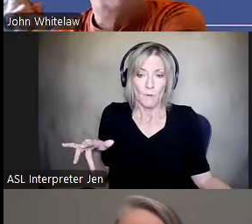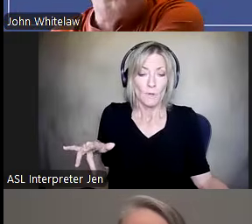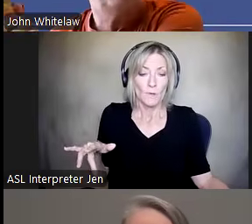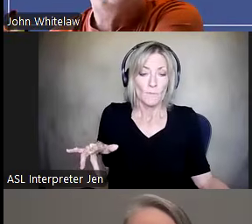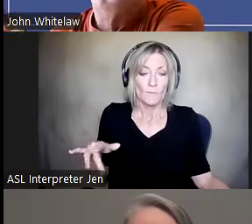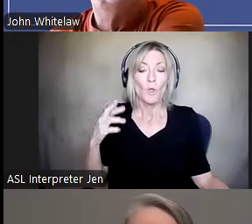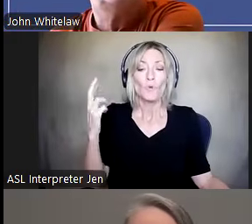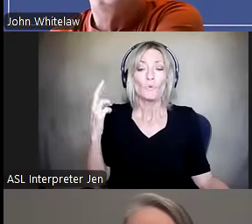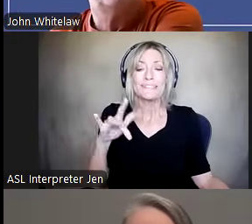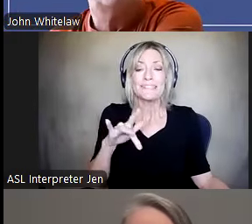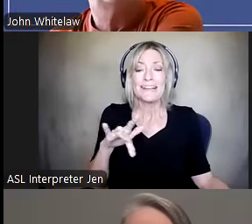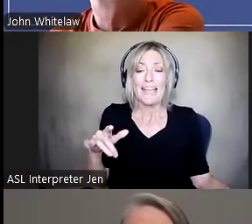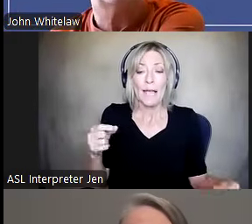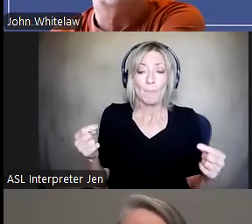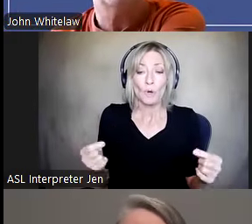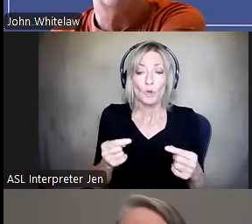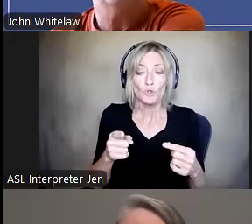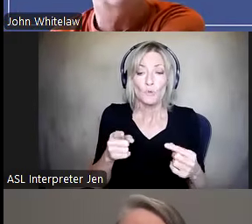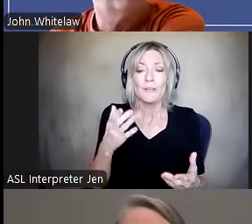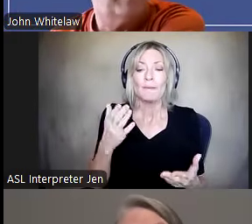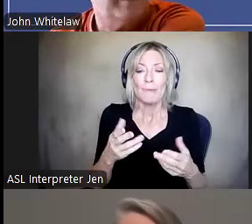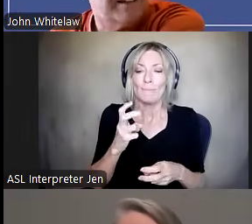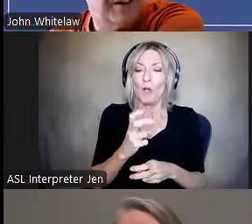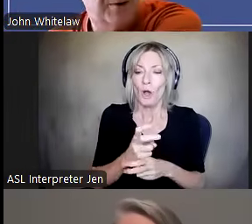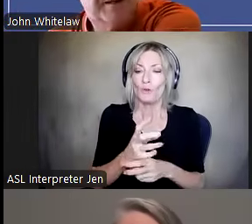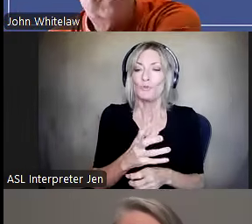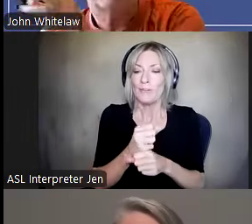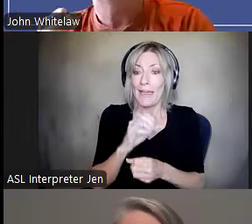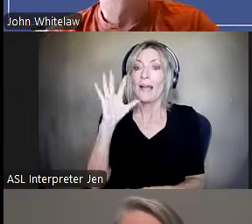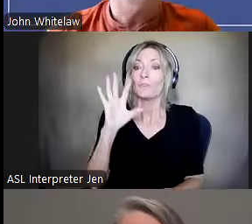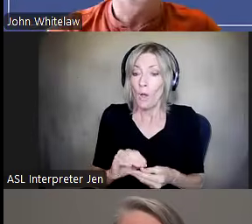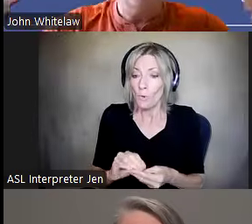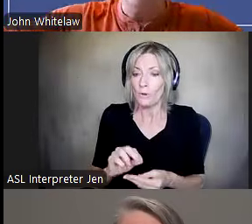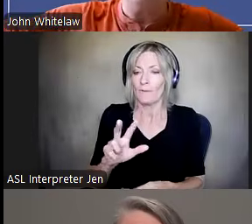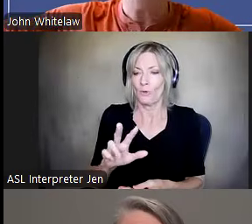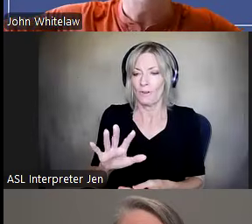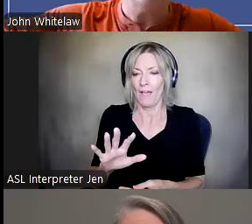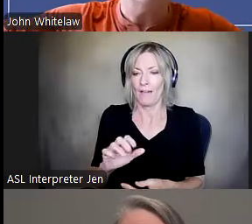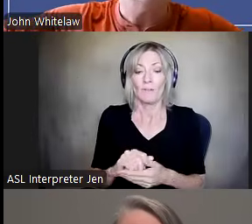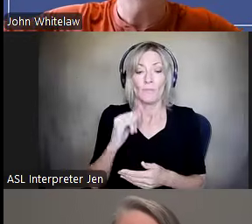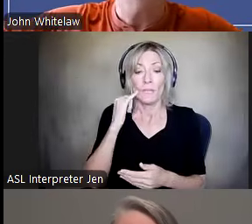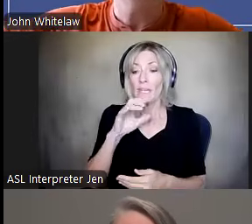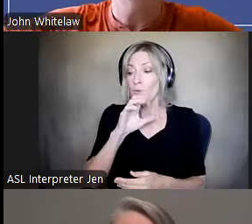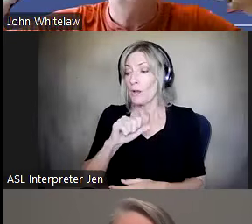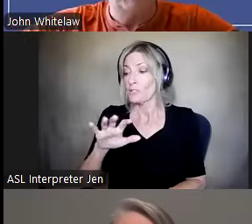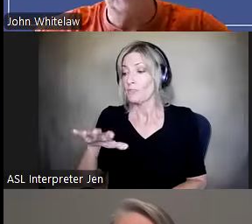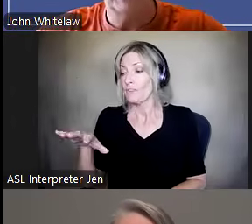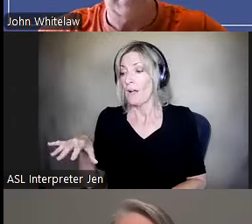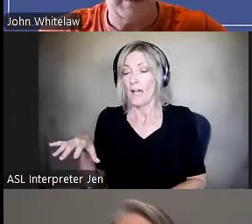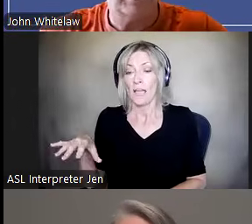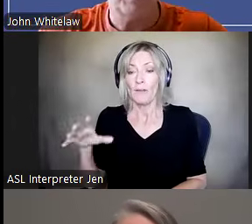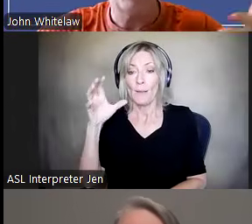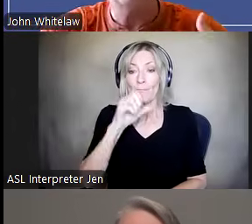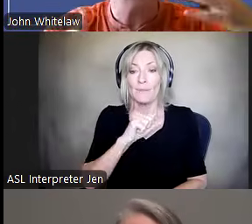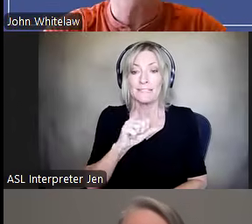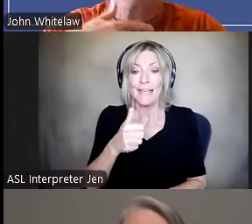a gap hurts you is it may be hard to get the 35, right? So if you're 55 and you have missed 10 years in the